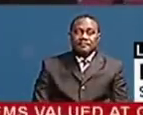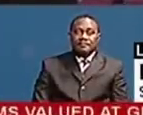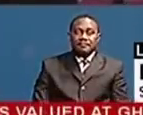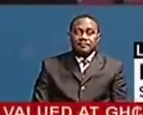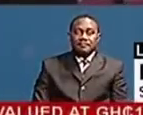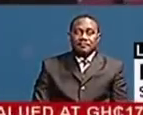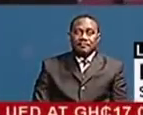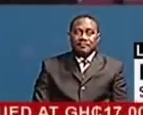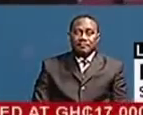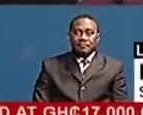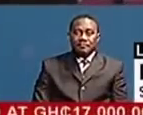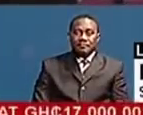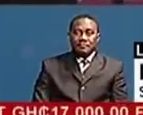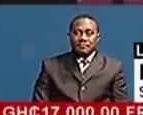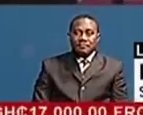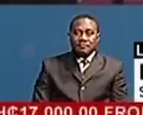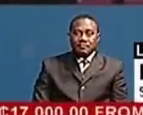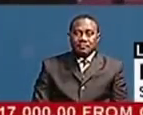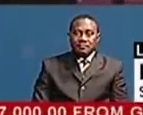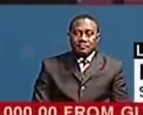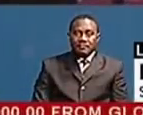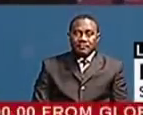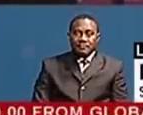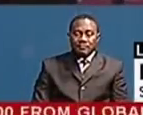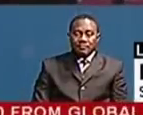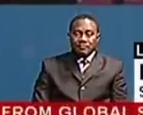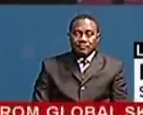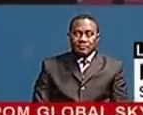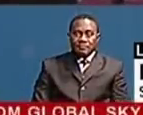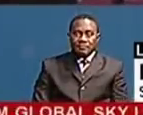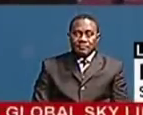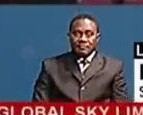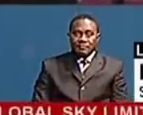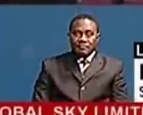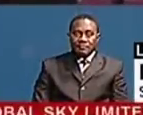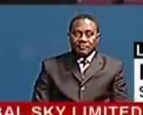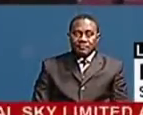Yes. Respectfully,